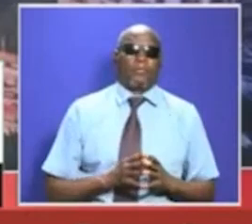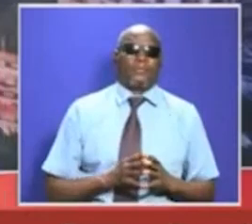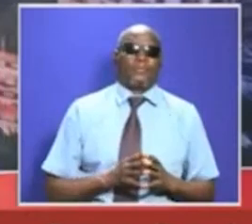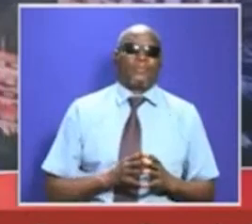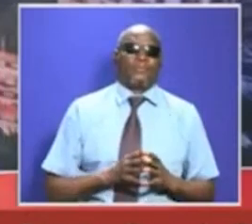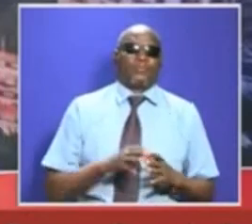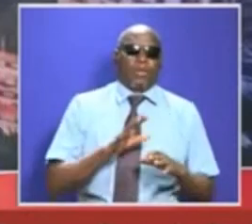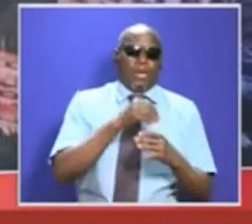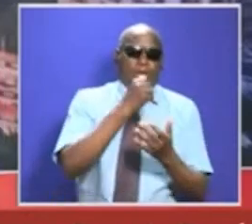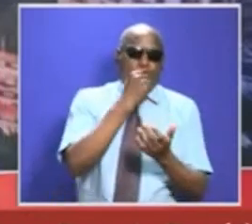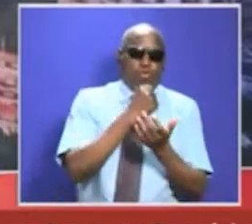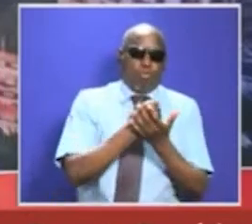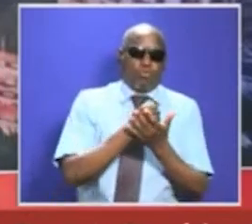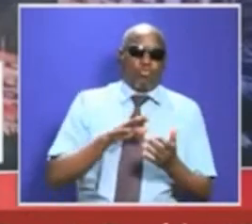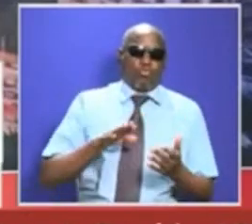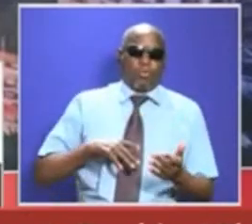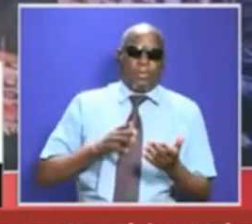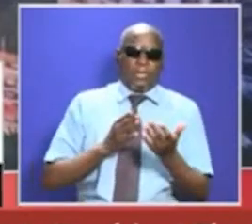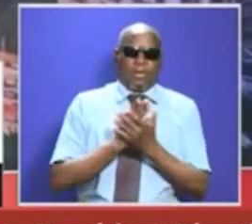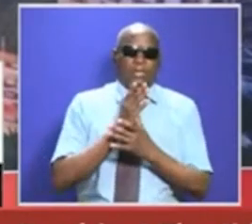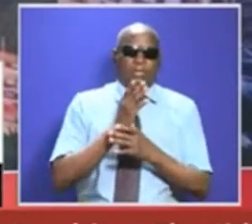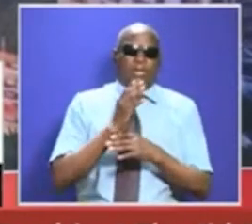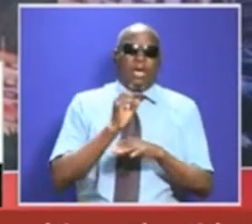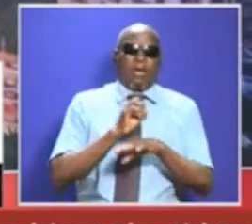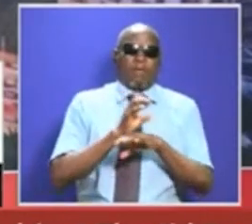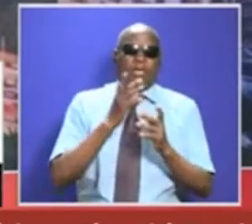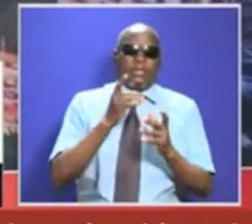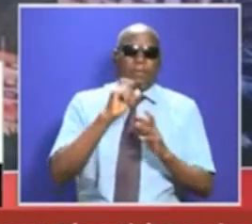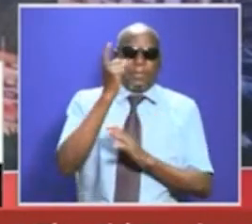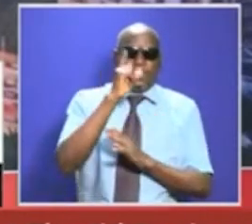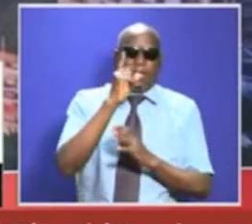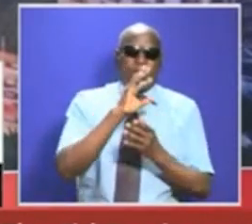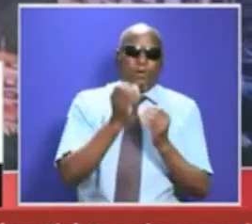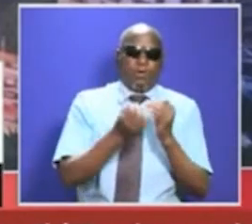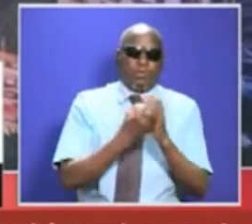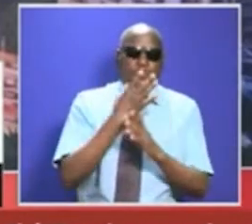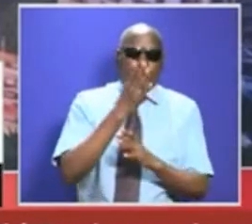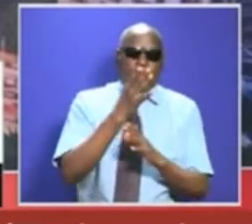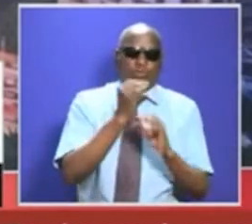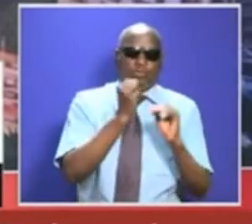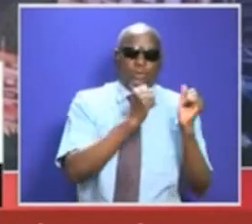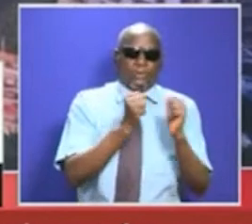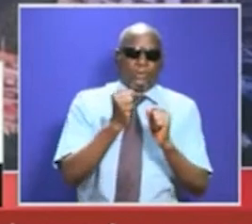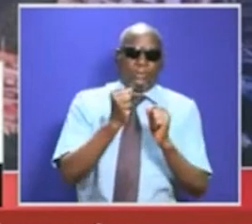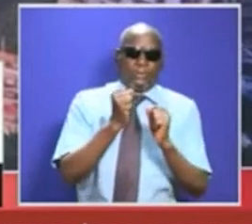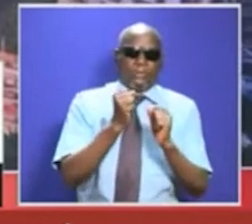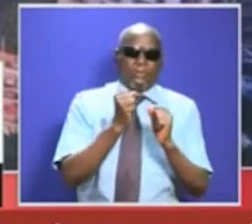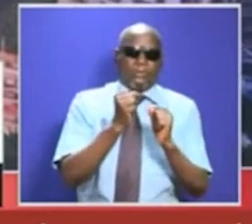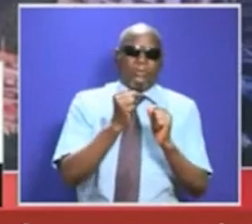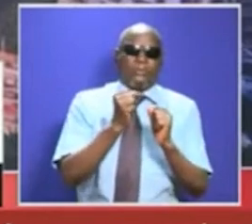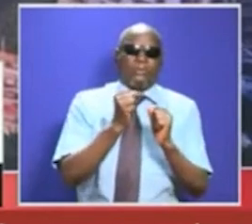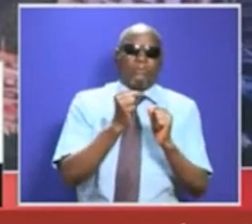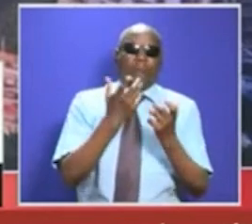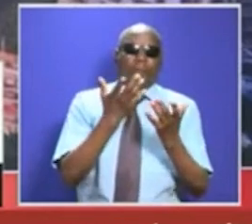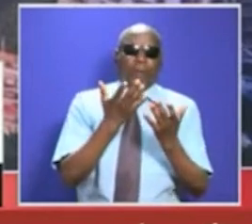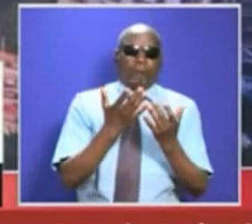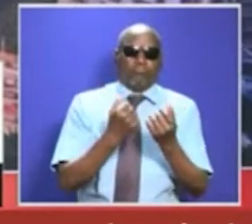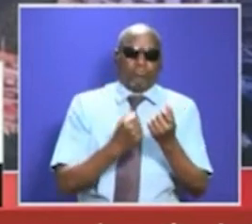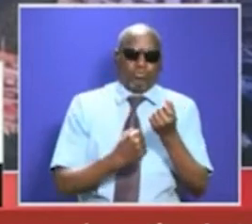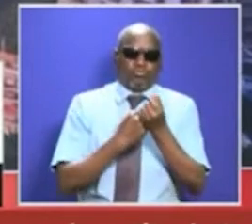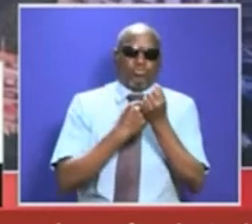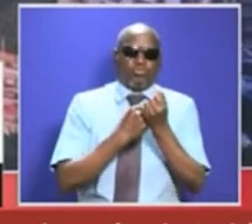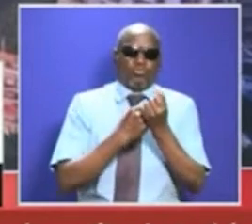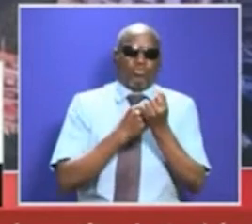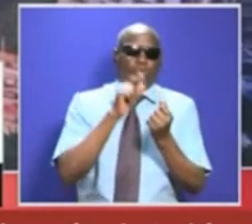Now, the Office of the Women Rights Advisor to the President has launched its strategic direction deemed accelerating gender parity